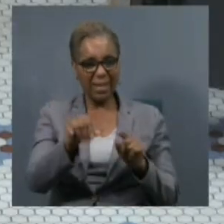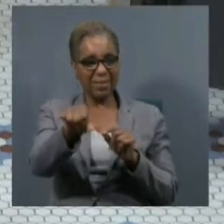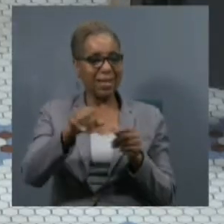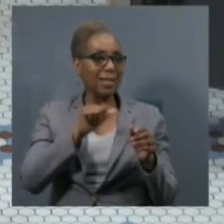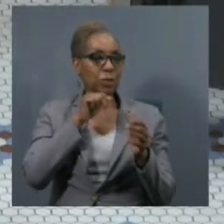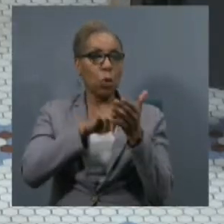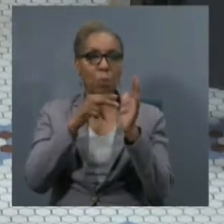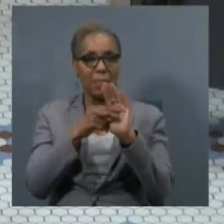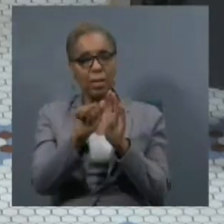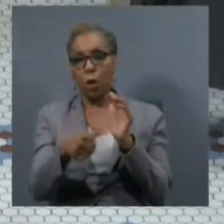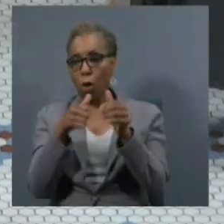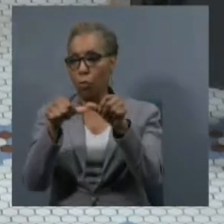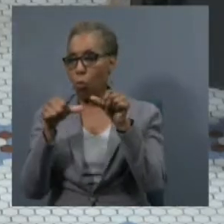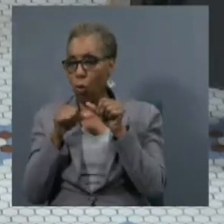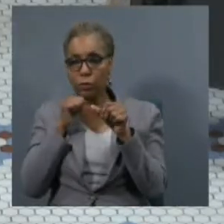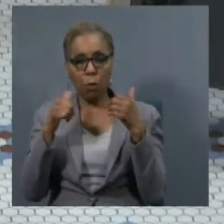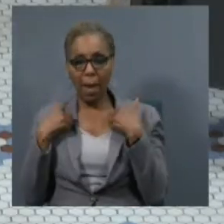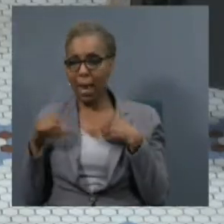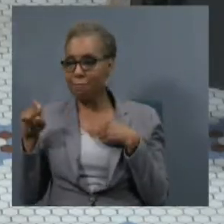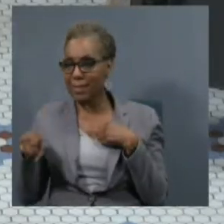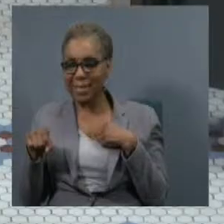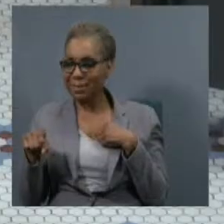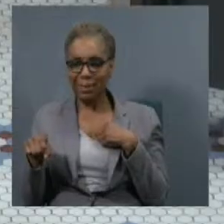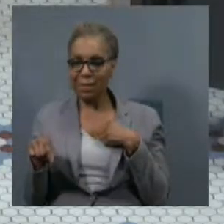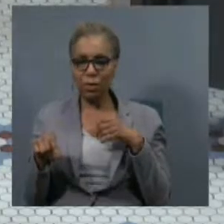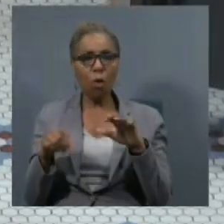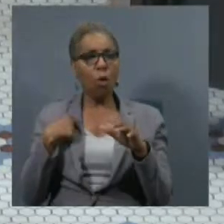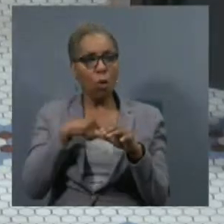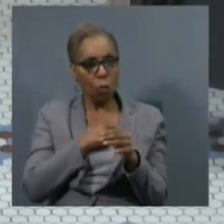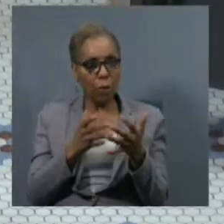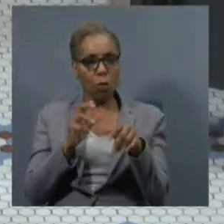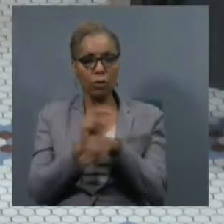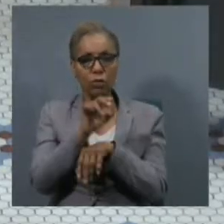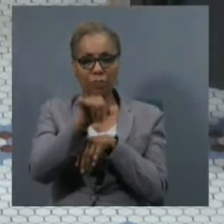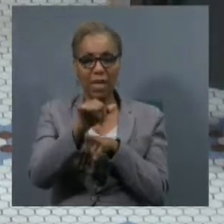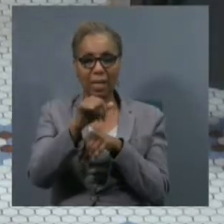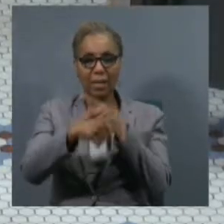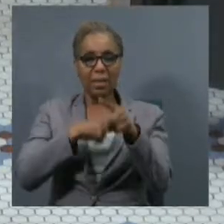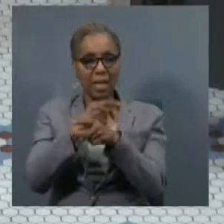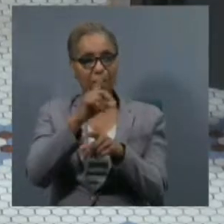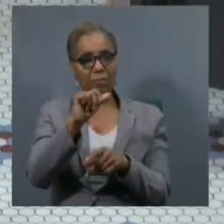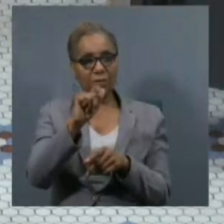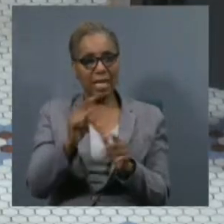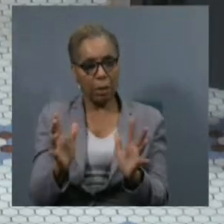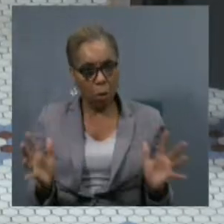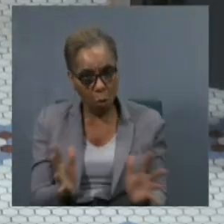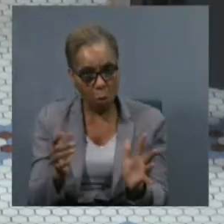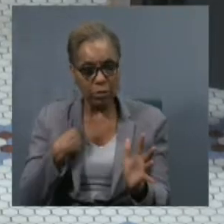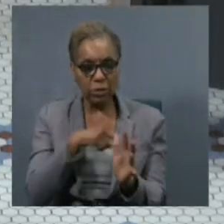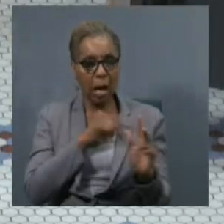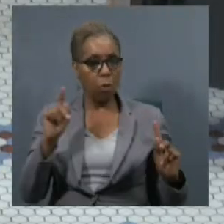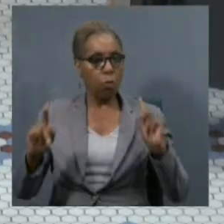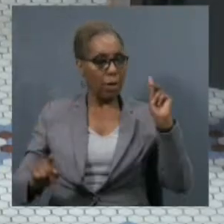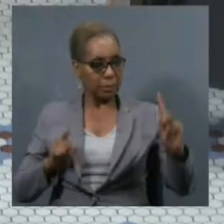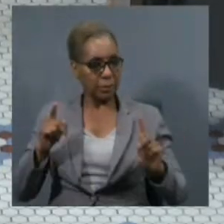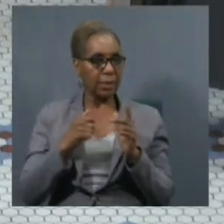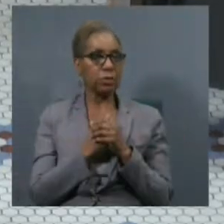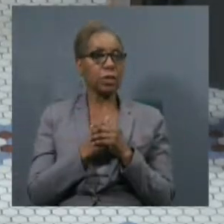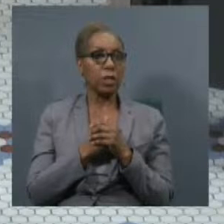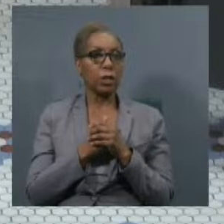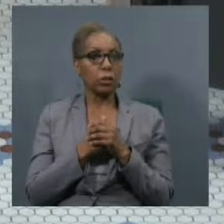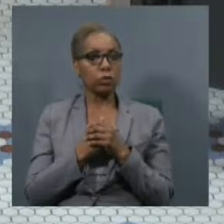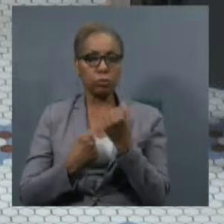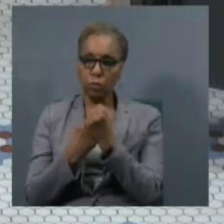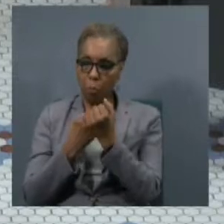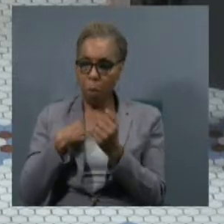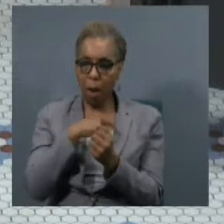that other wards don't have needs. We want to use this kind of data to urge our residents to